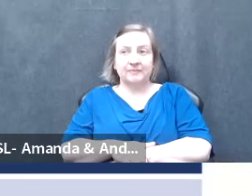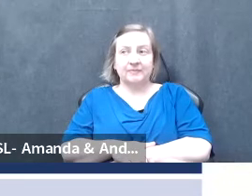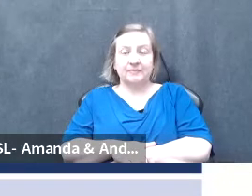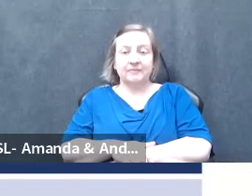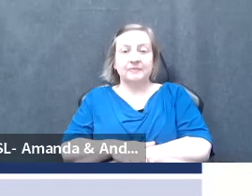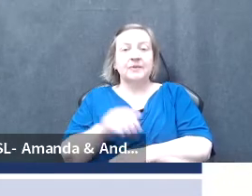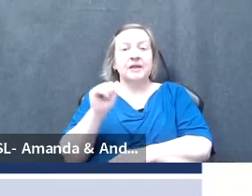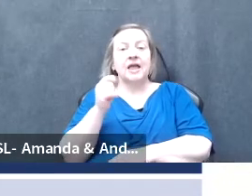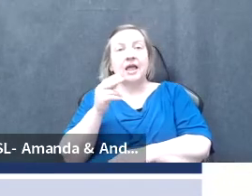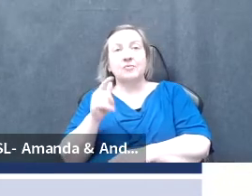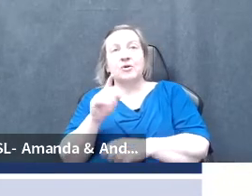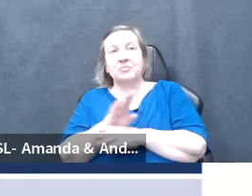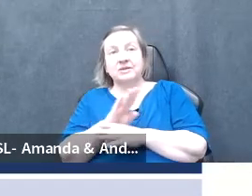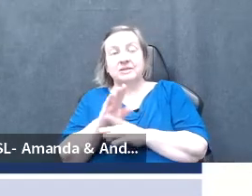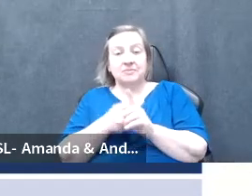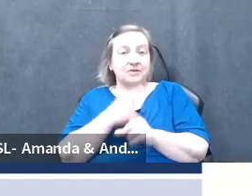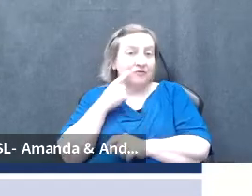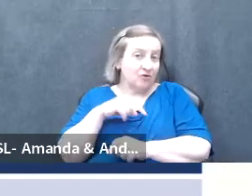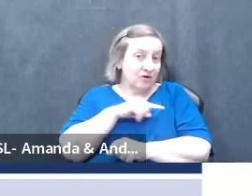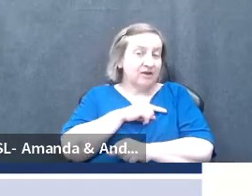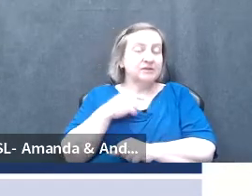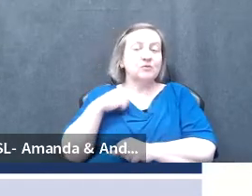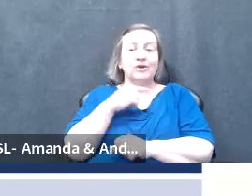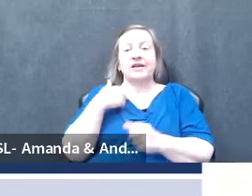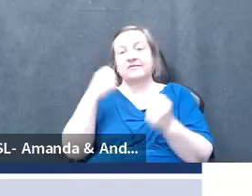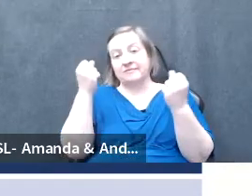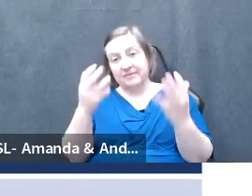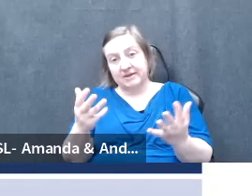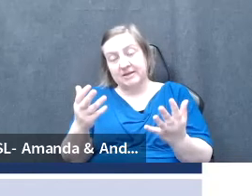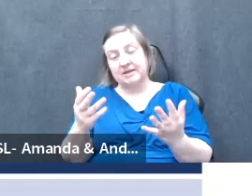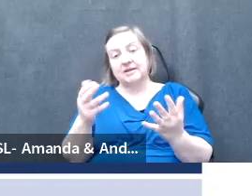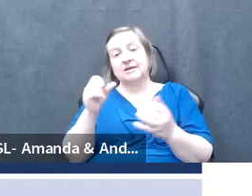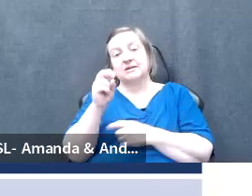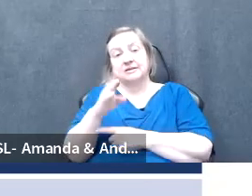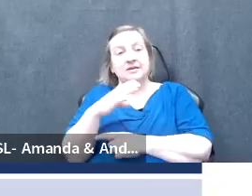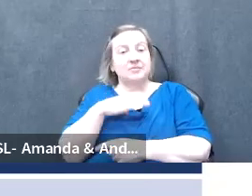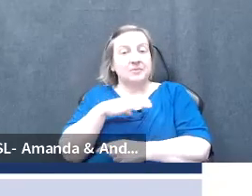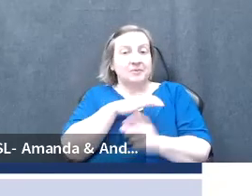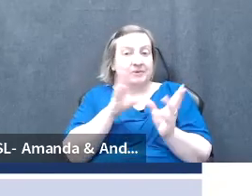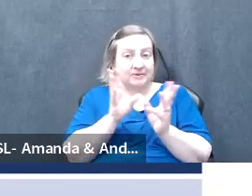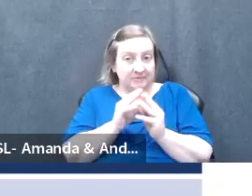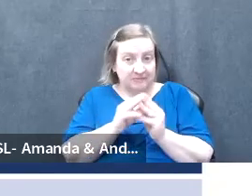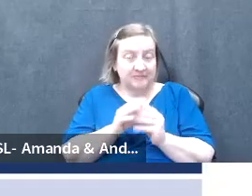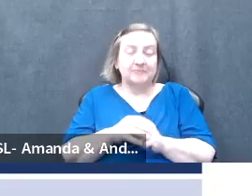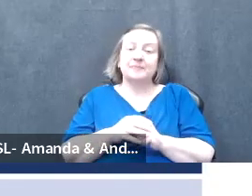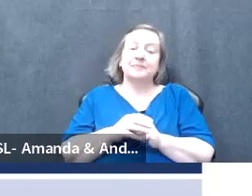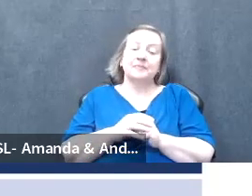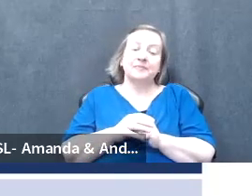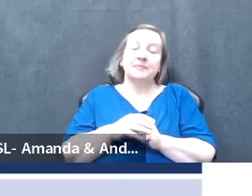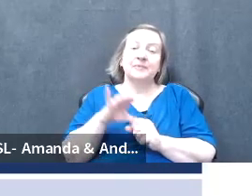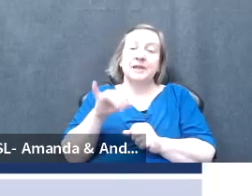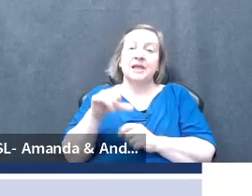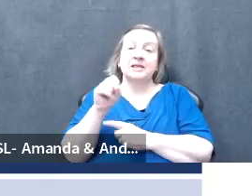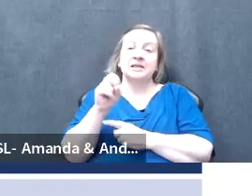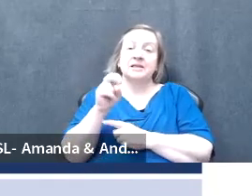So April was a busy month for us. We had a number of subcommittee meetings, and those